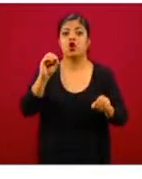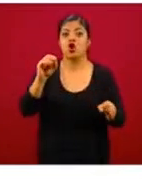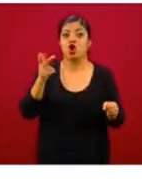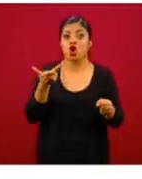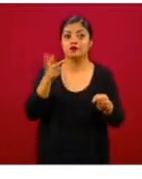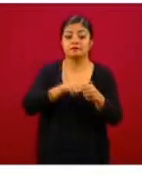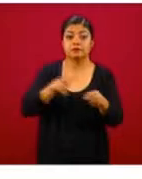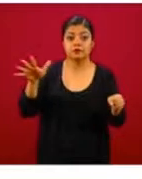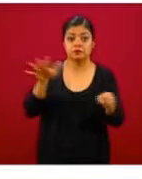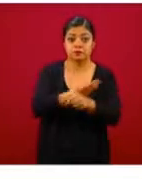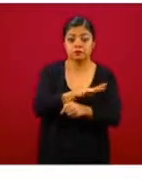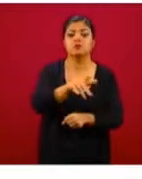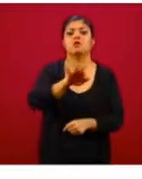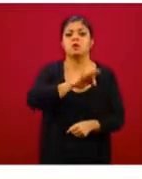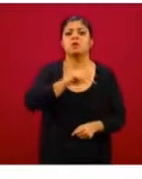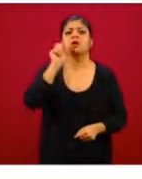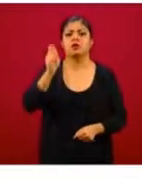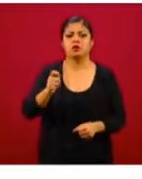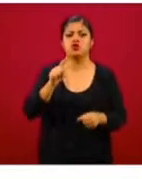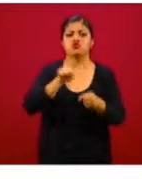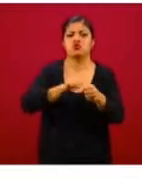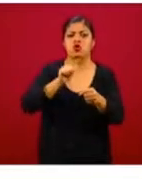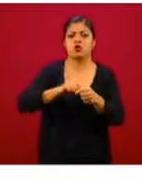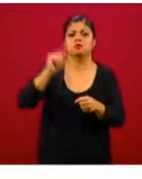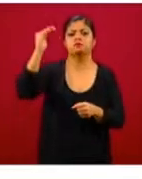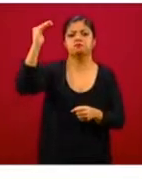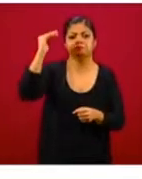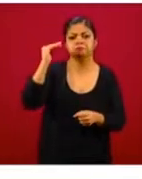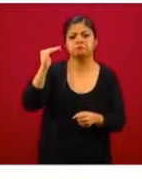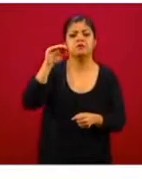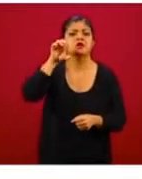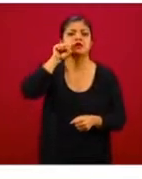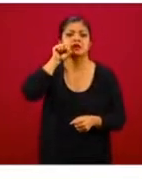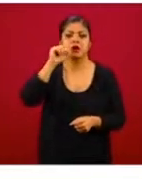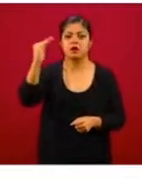the risk of contagion or hospital